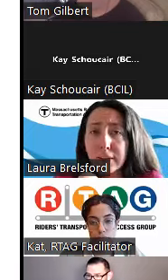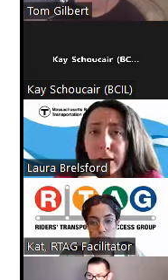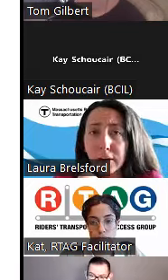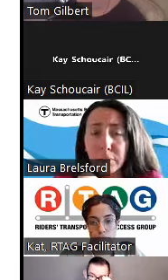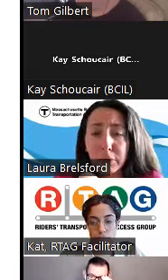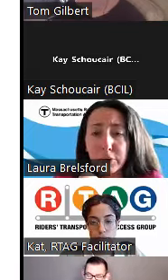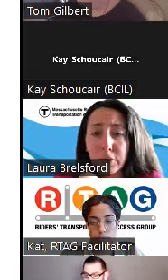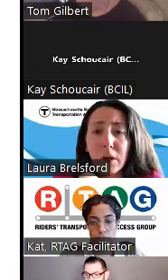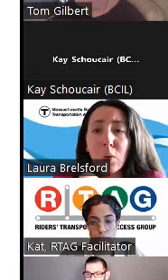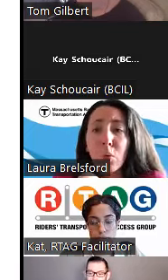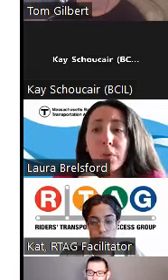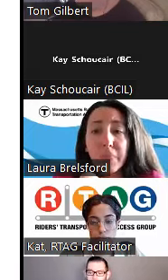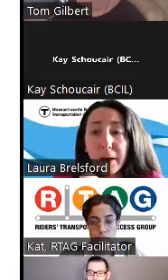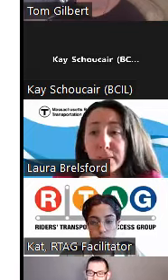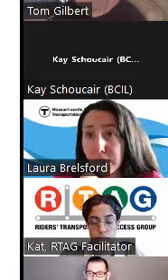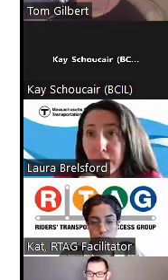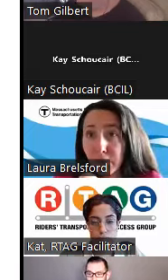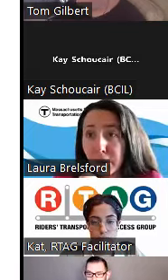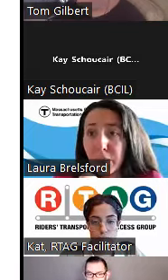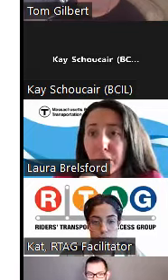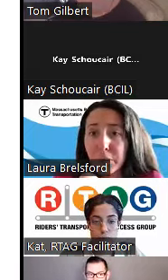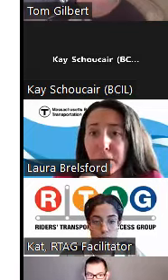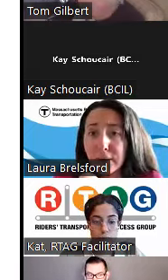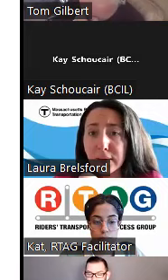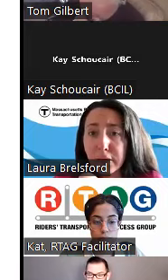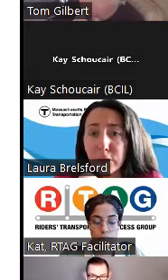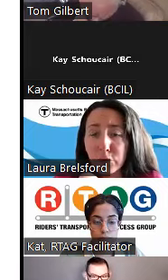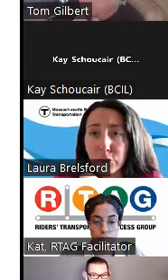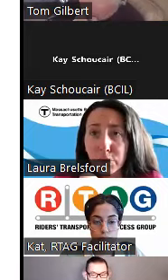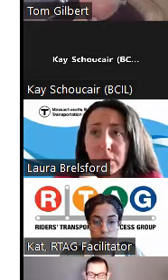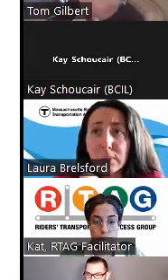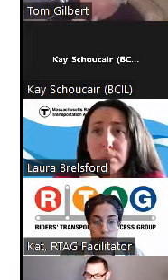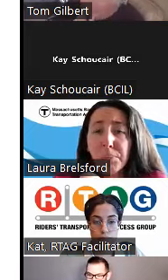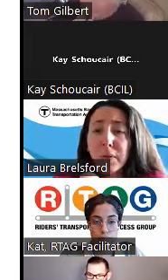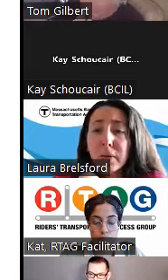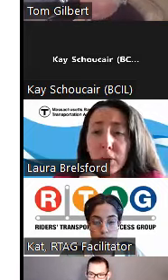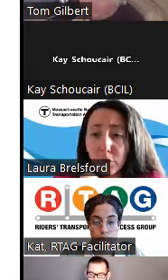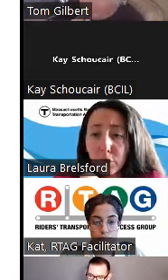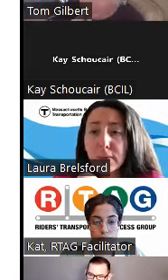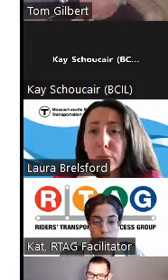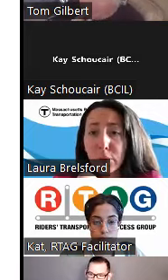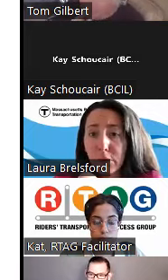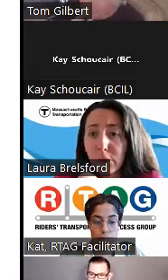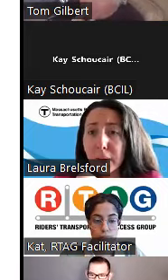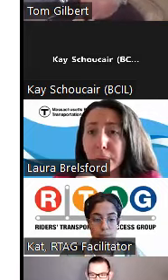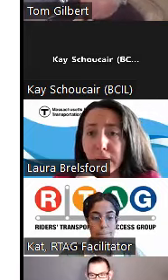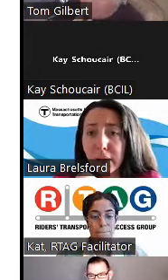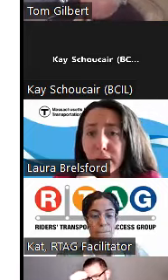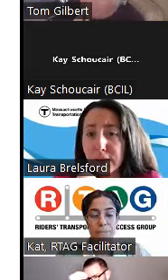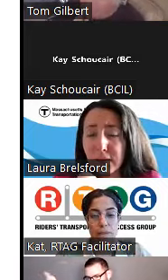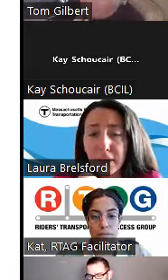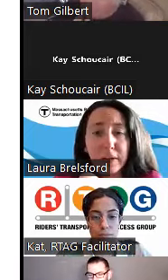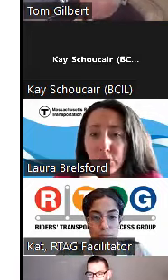our contact numbers. That is something right away we can take to Keyless and railroad ops